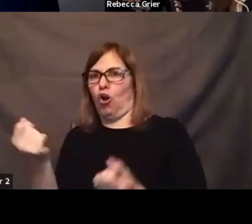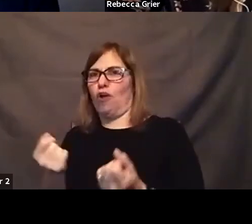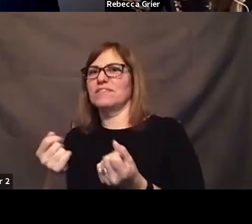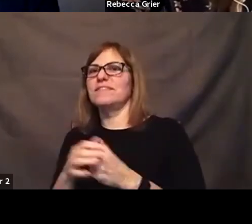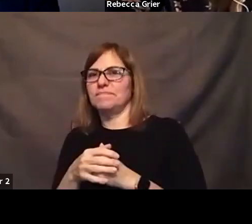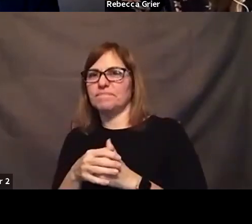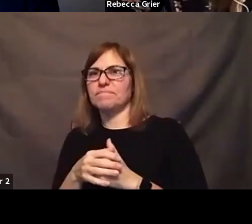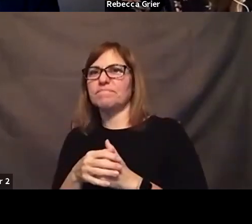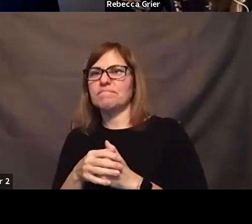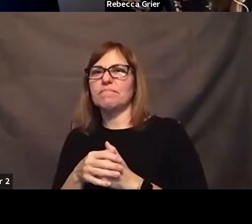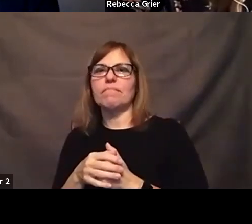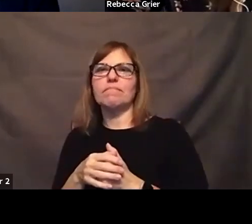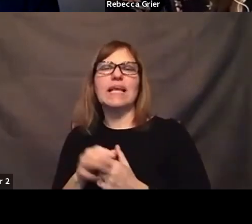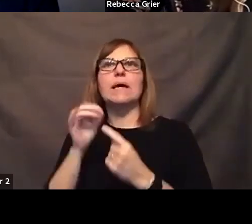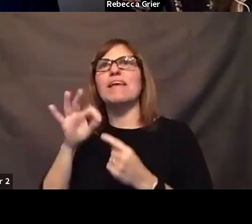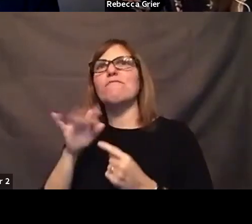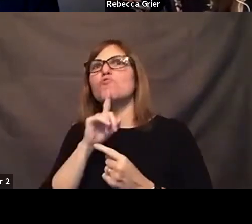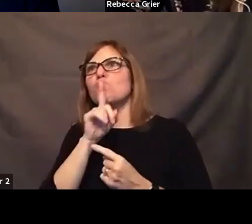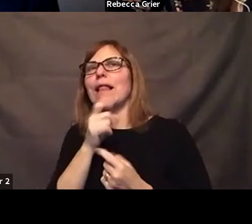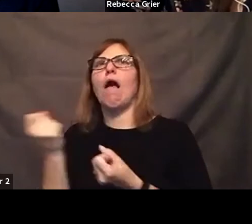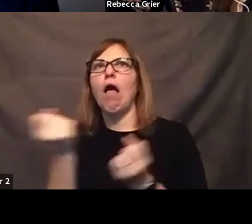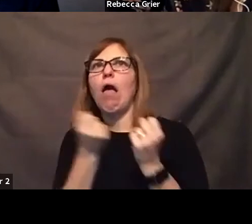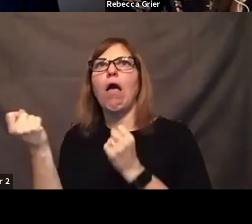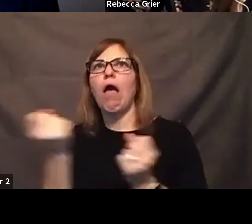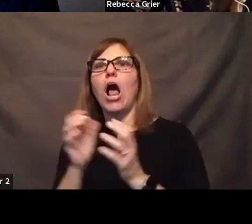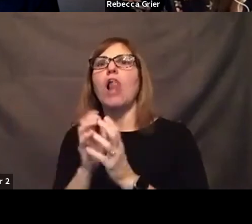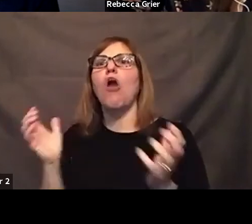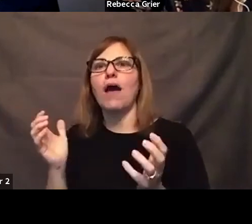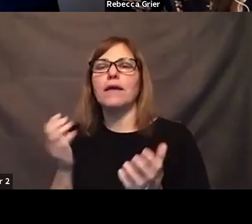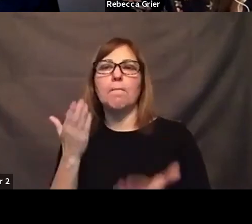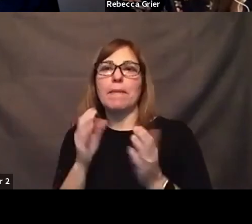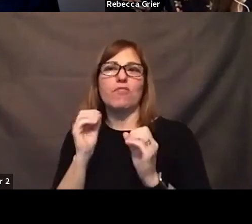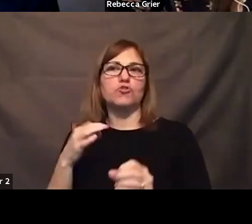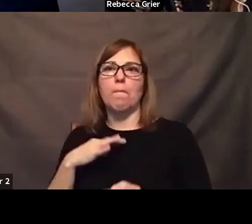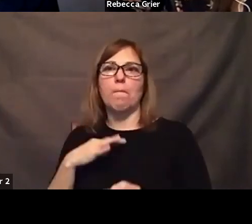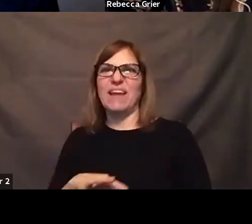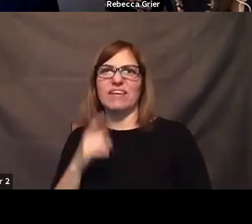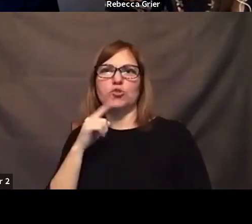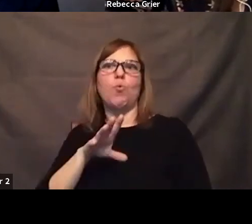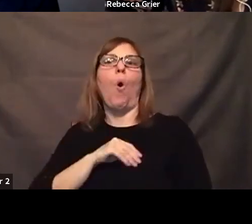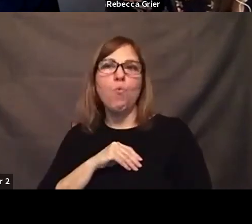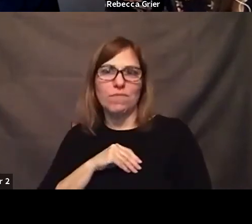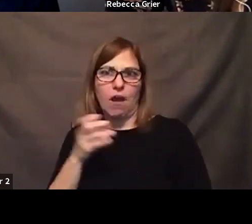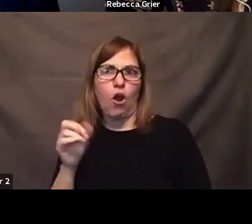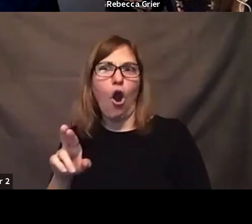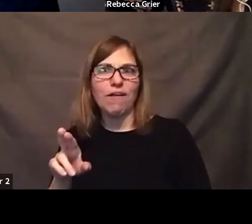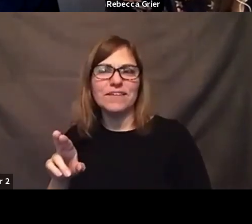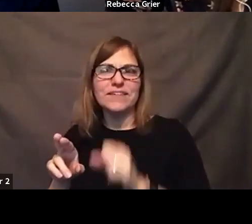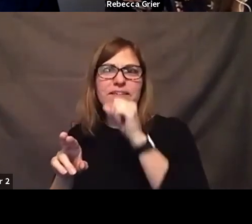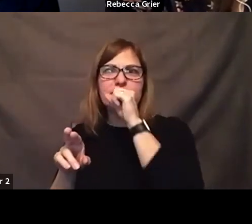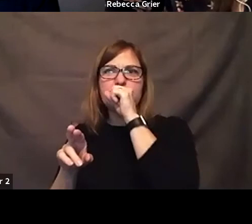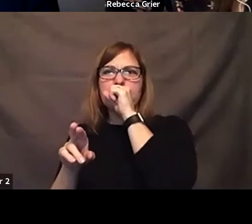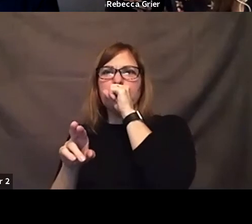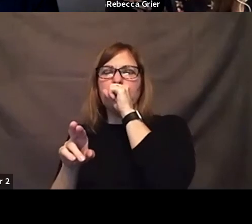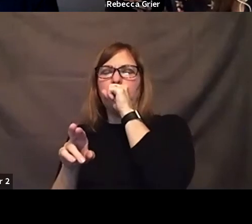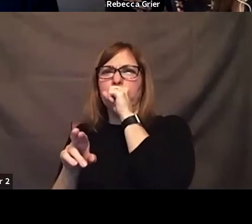Unless you really, really travel a lot, there might not be any benefit to owning a car per se, right? You could